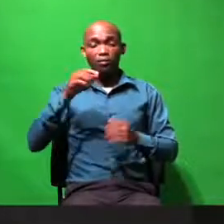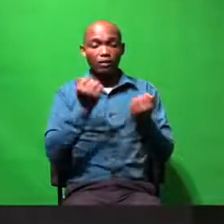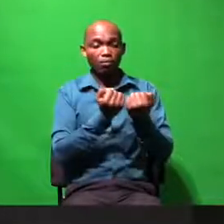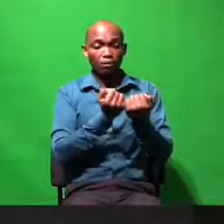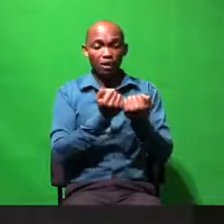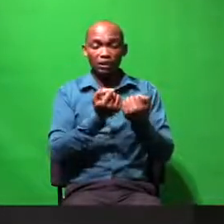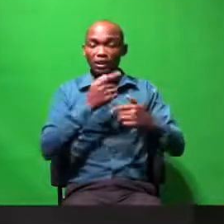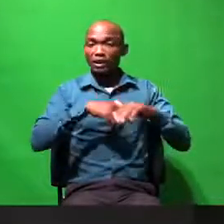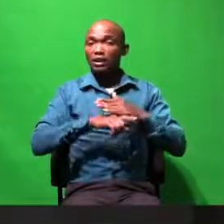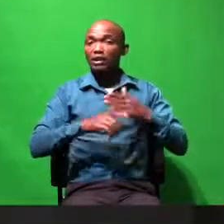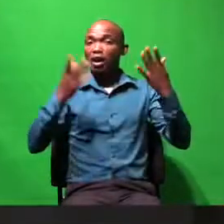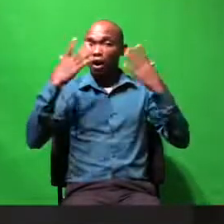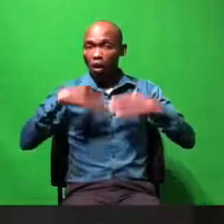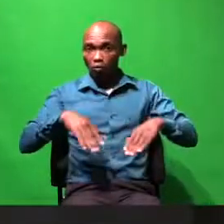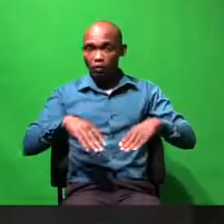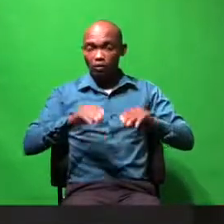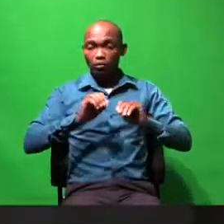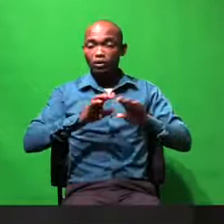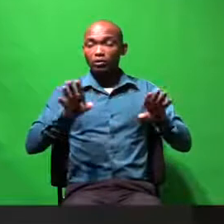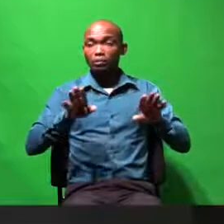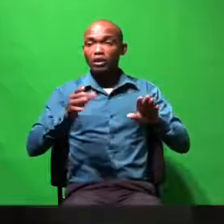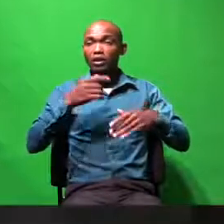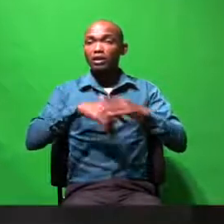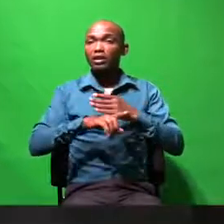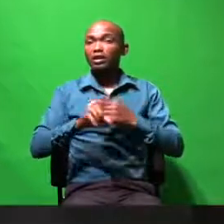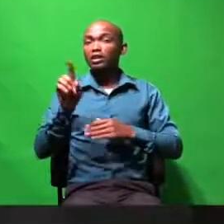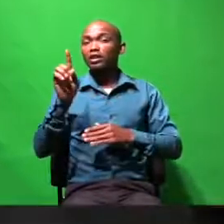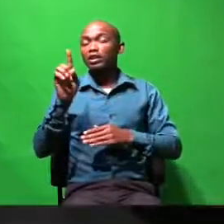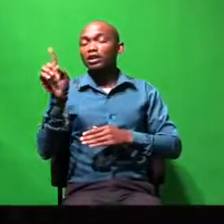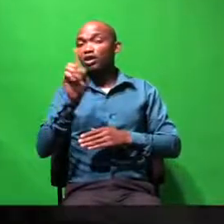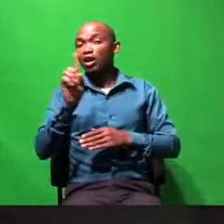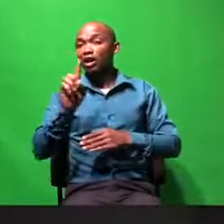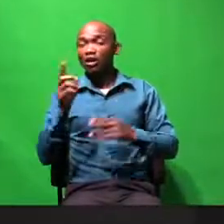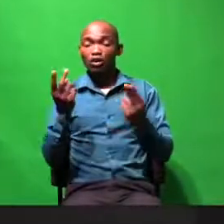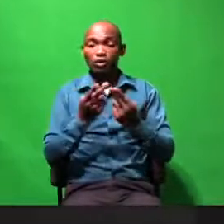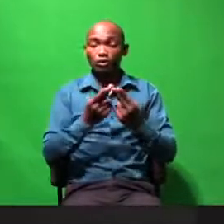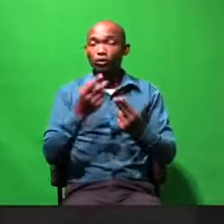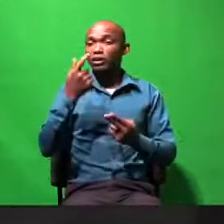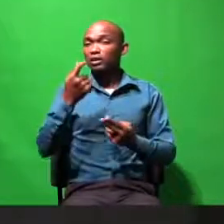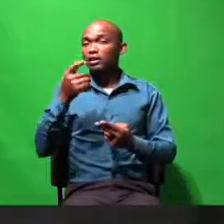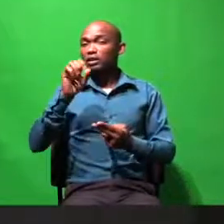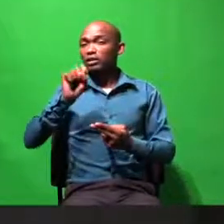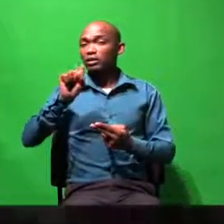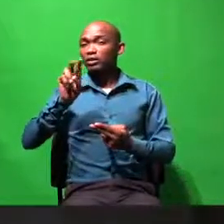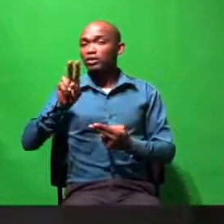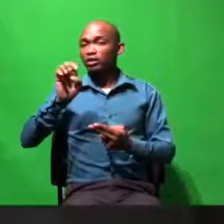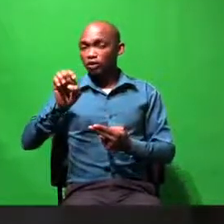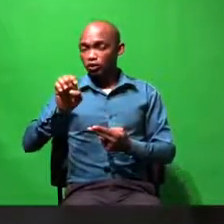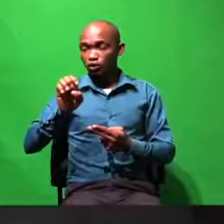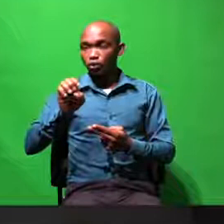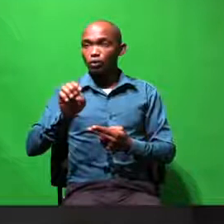capillary which is red in color. As well we have tissue cells. As well we